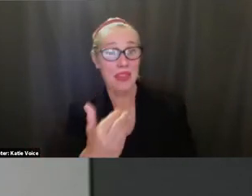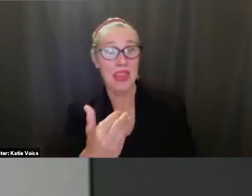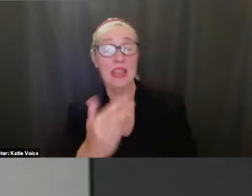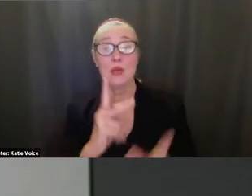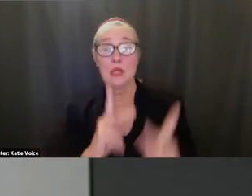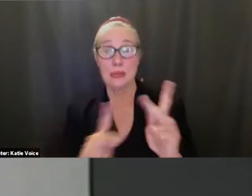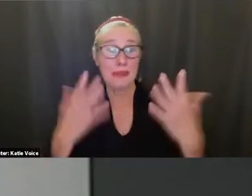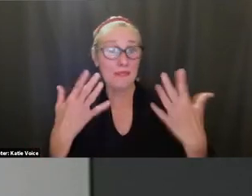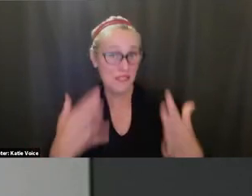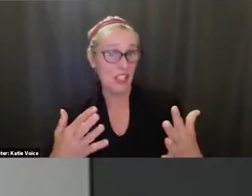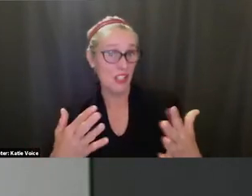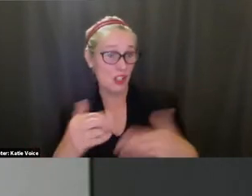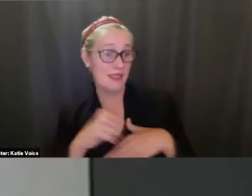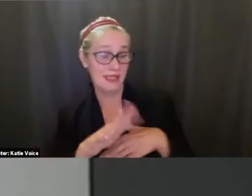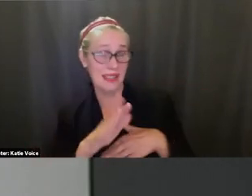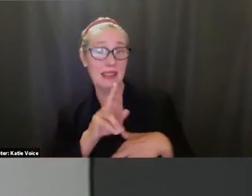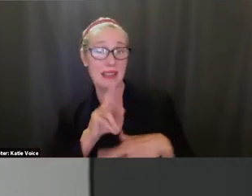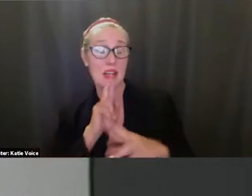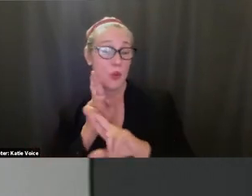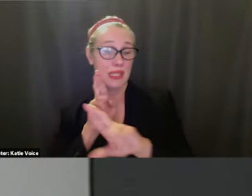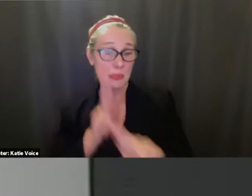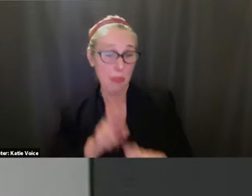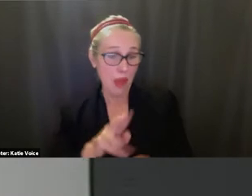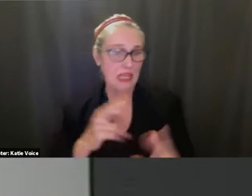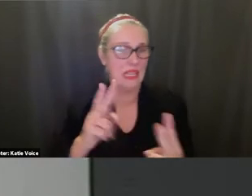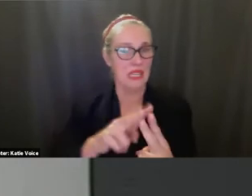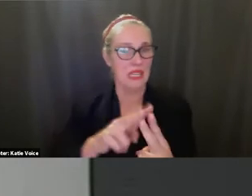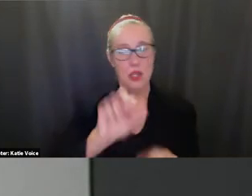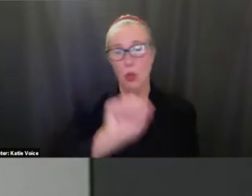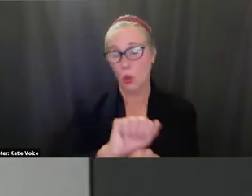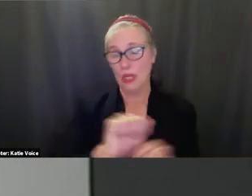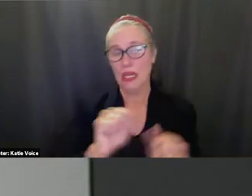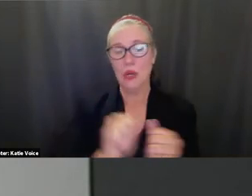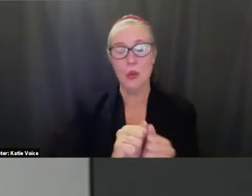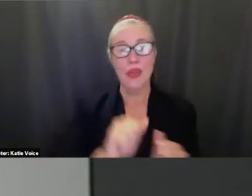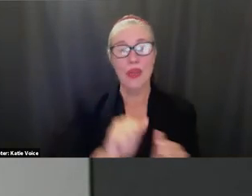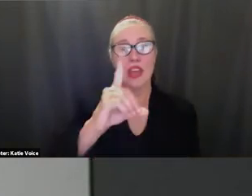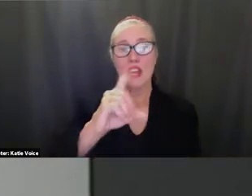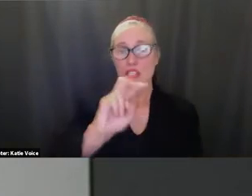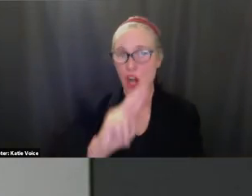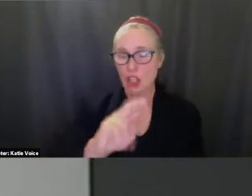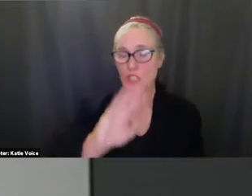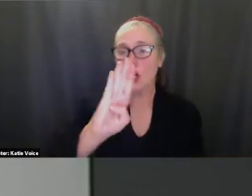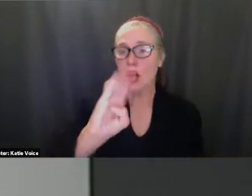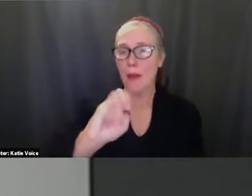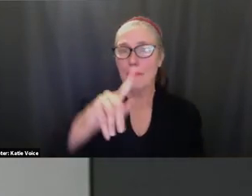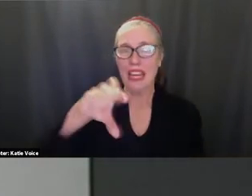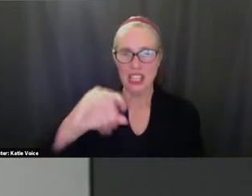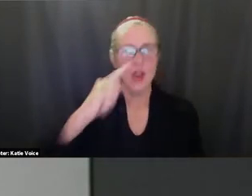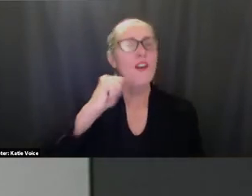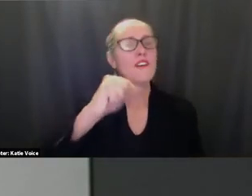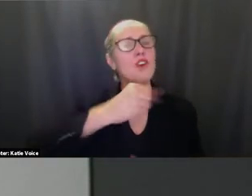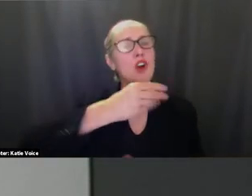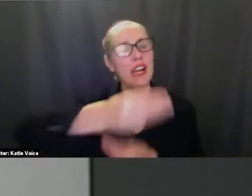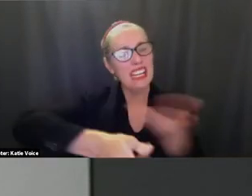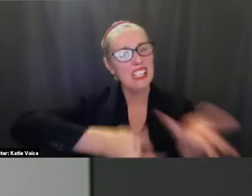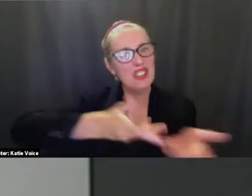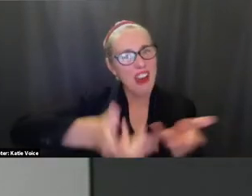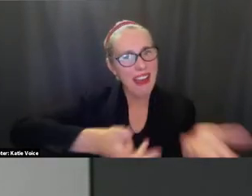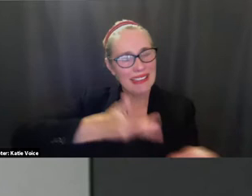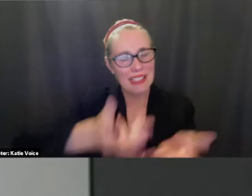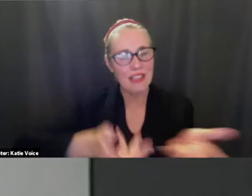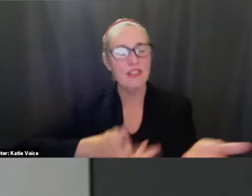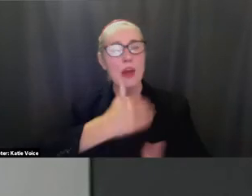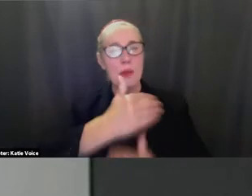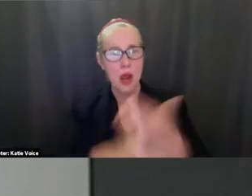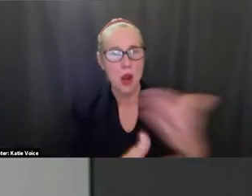that have responded that are either working with dr becky and his staff for the interactive process or have uploaded your